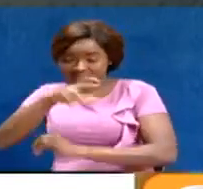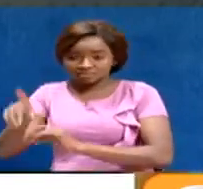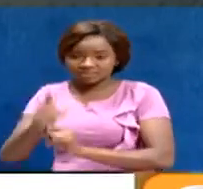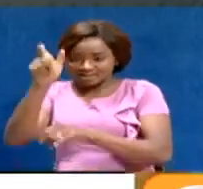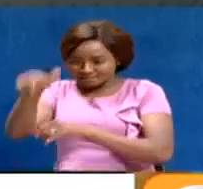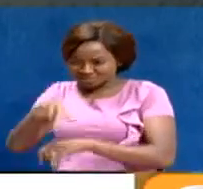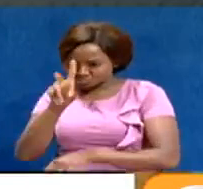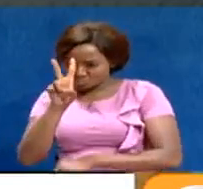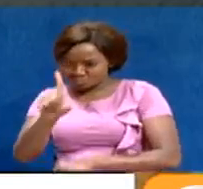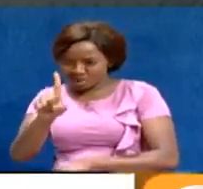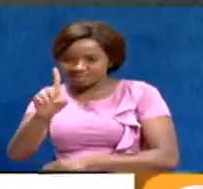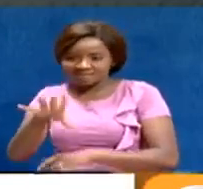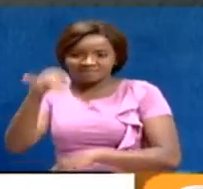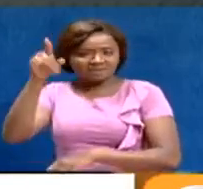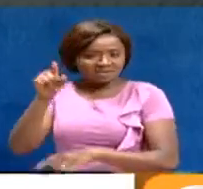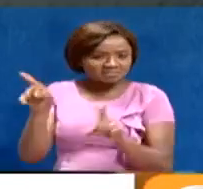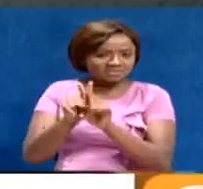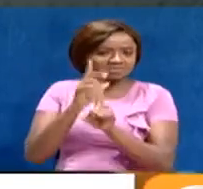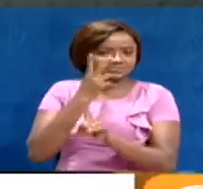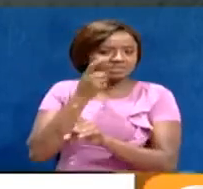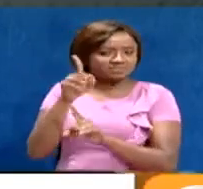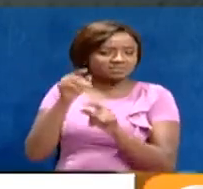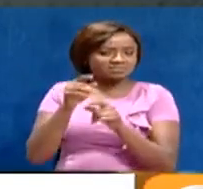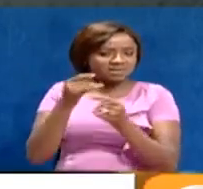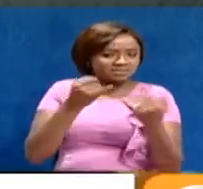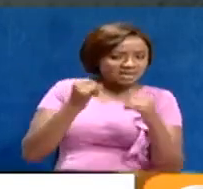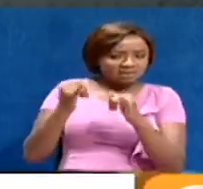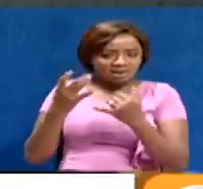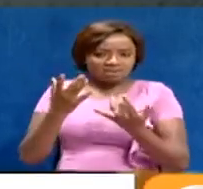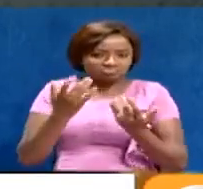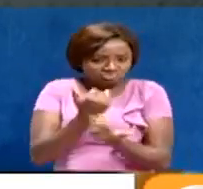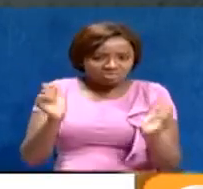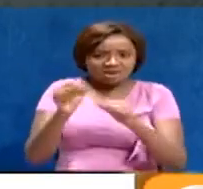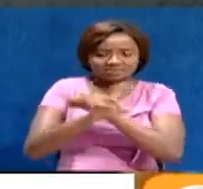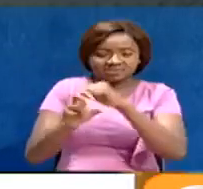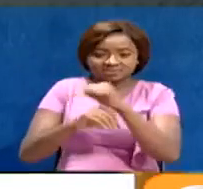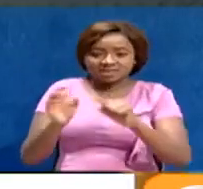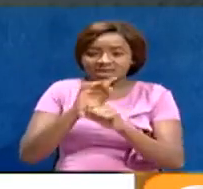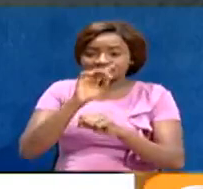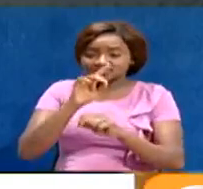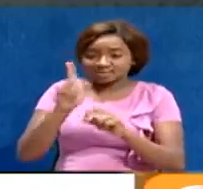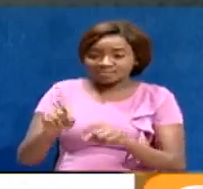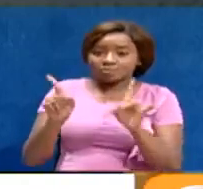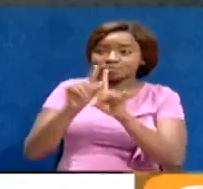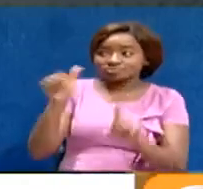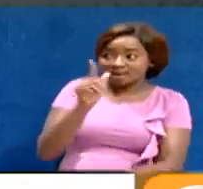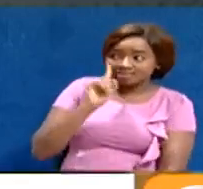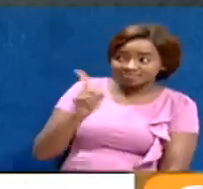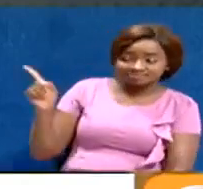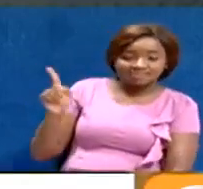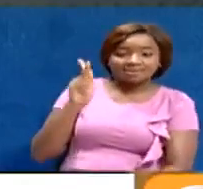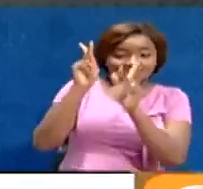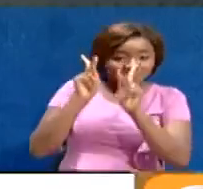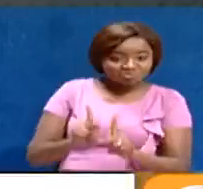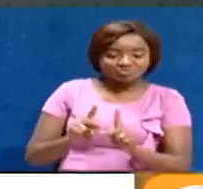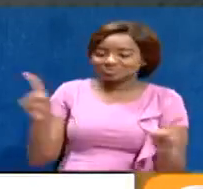was arrested over similar suspicions. A supervisor and a center manager in Moro Secondary School in Nyakach, Kisumu County were